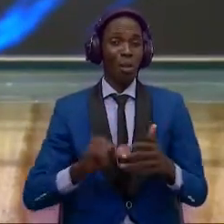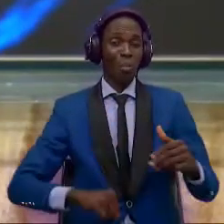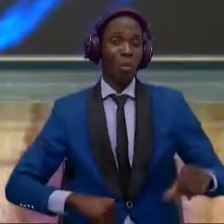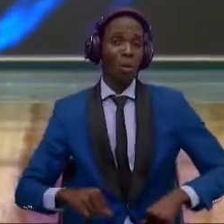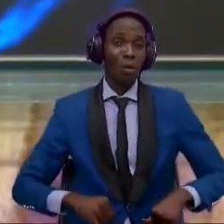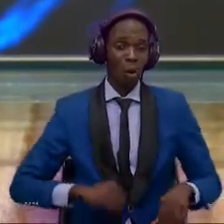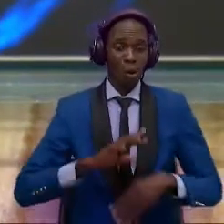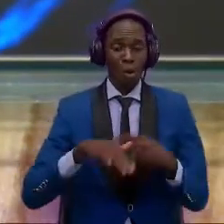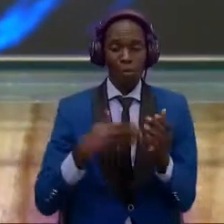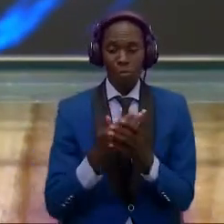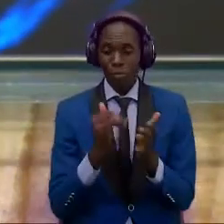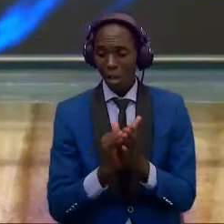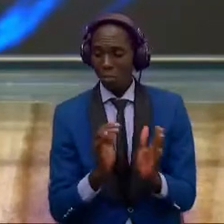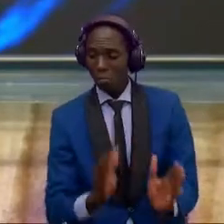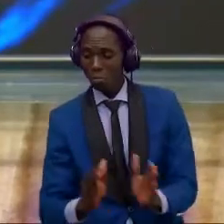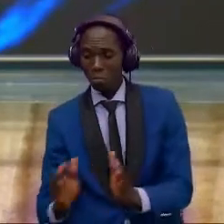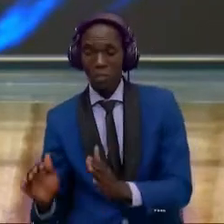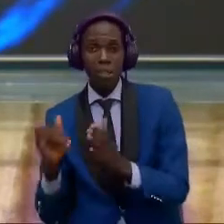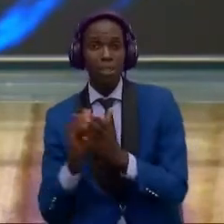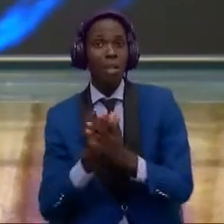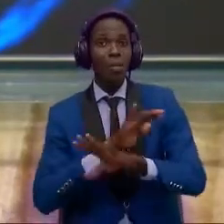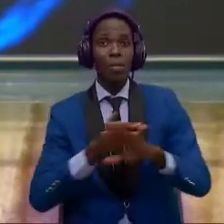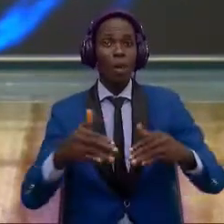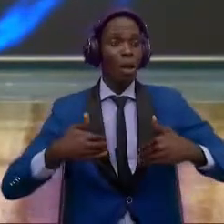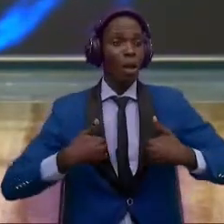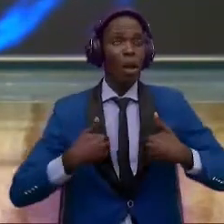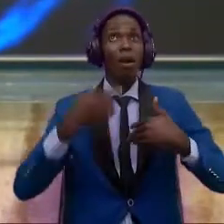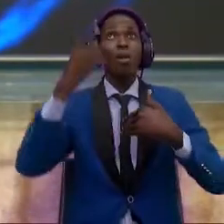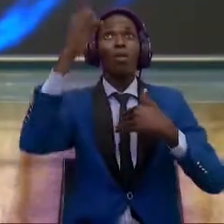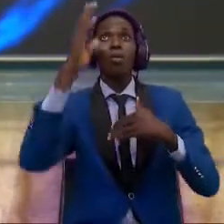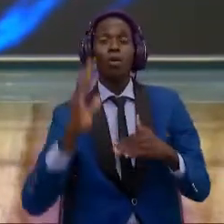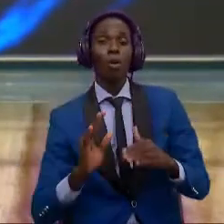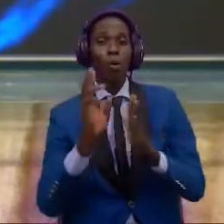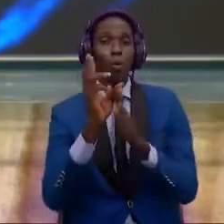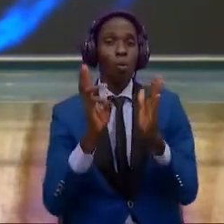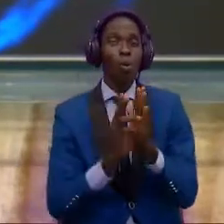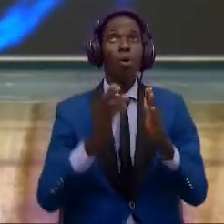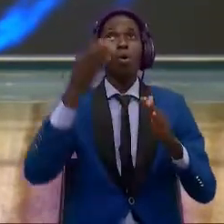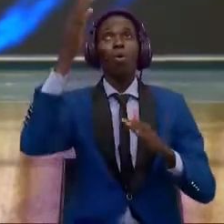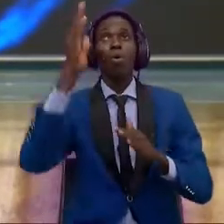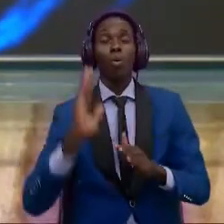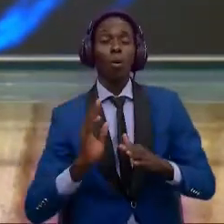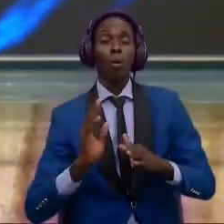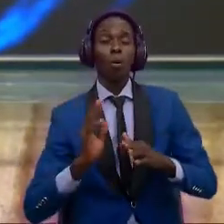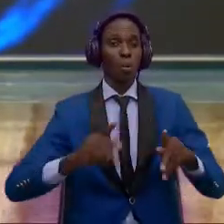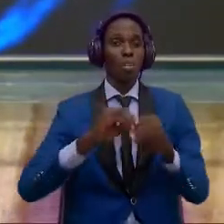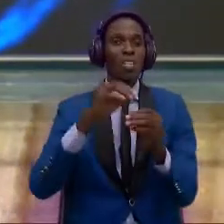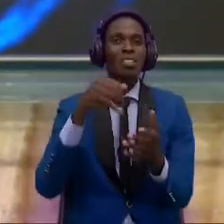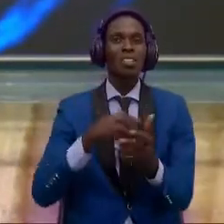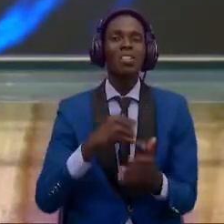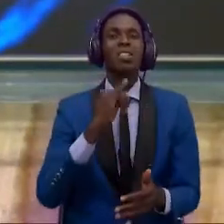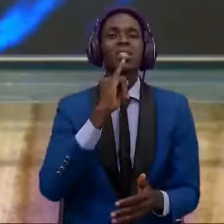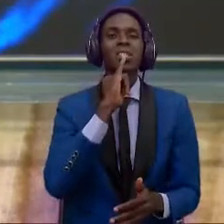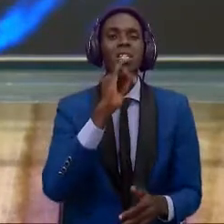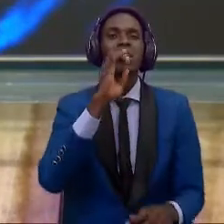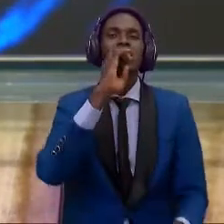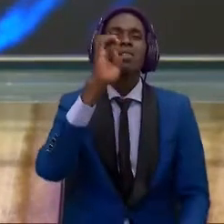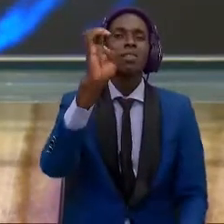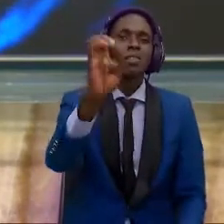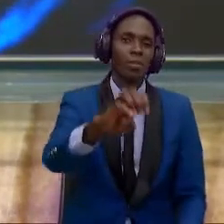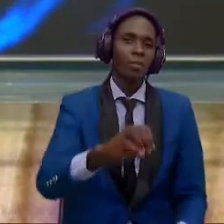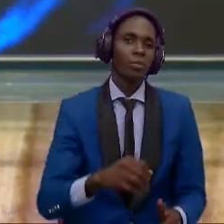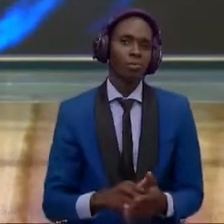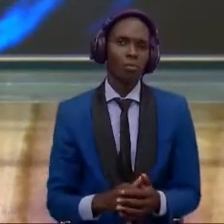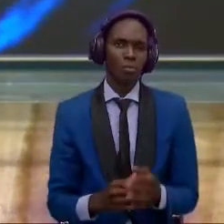such planning that doesn't have God's will and God's permission in it is evil.